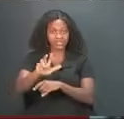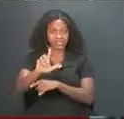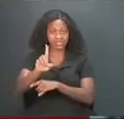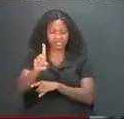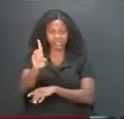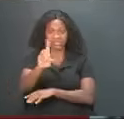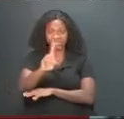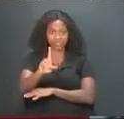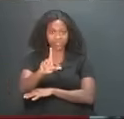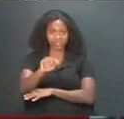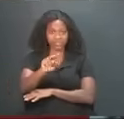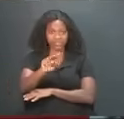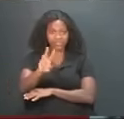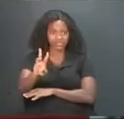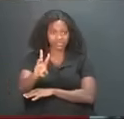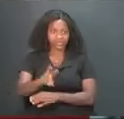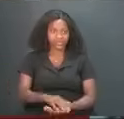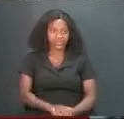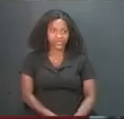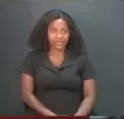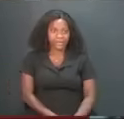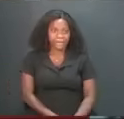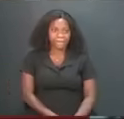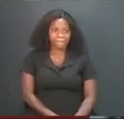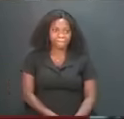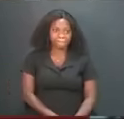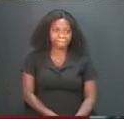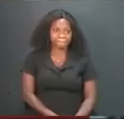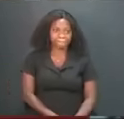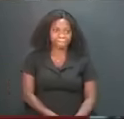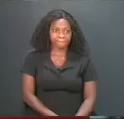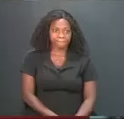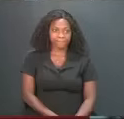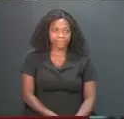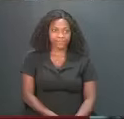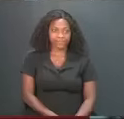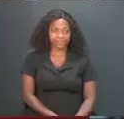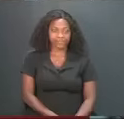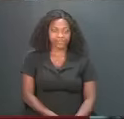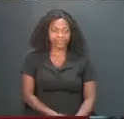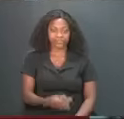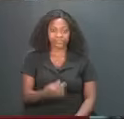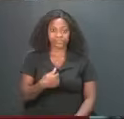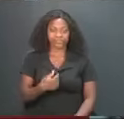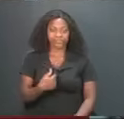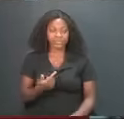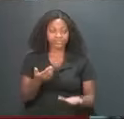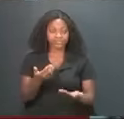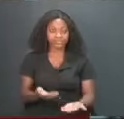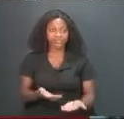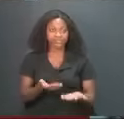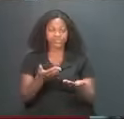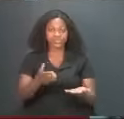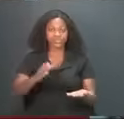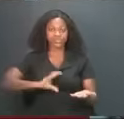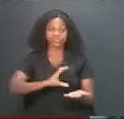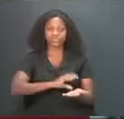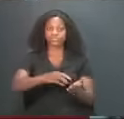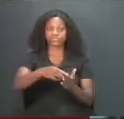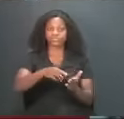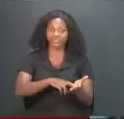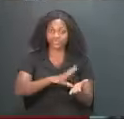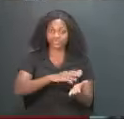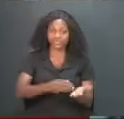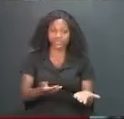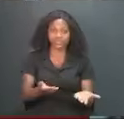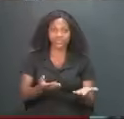December 2026. Mr. Speaker, in so doing, I present your committee's report and I urge the